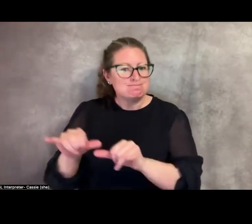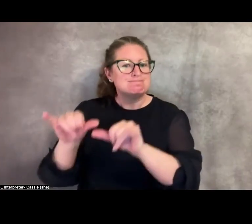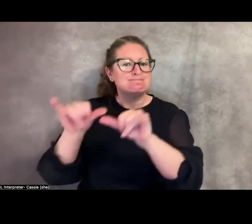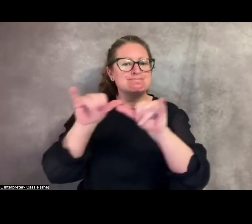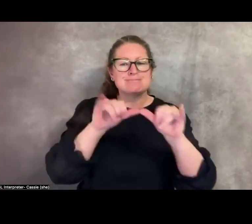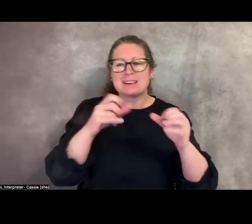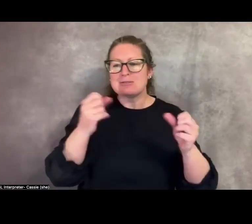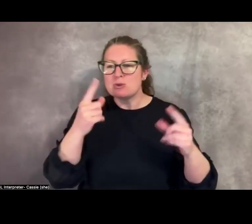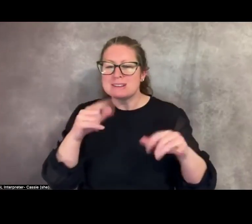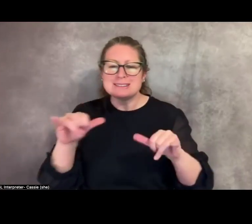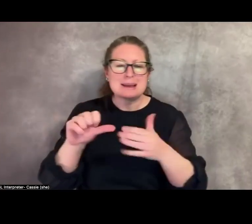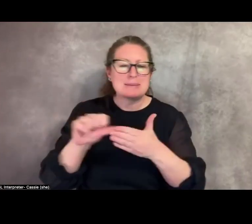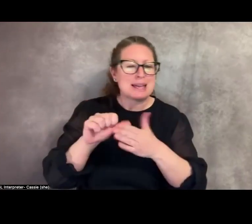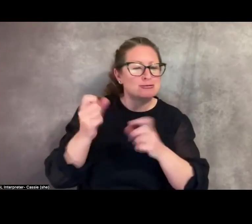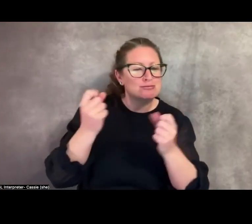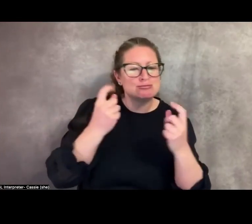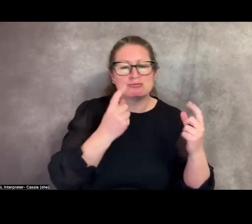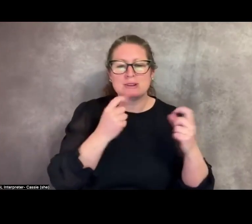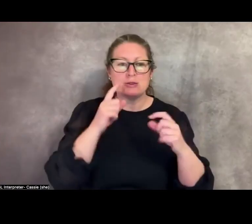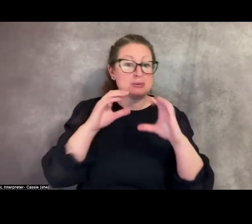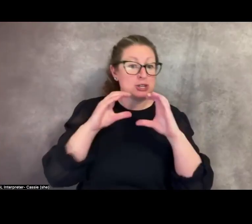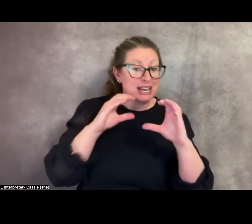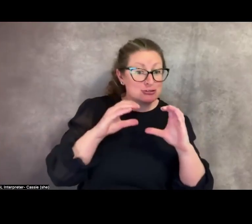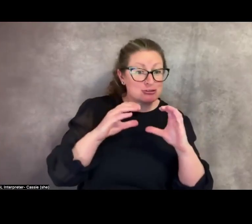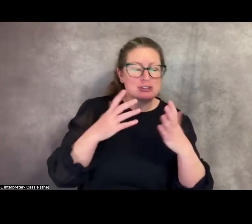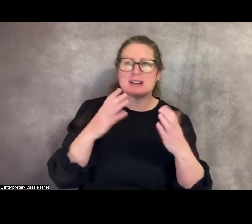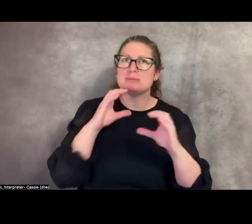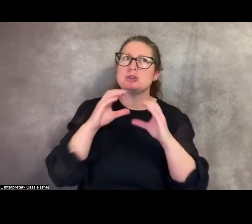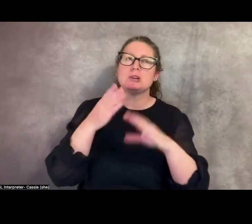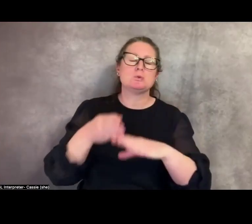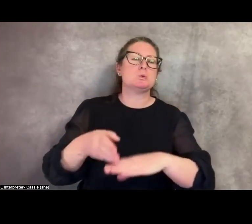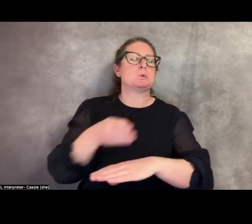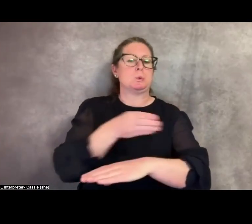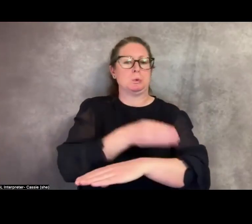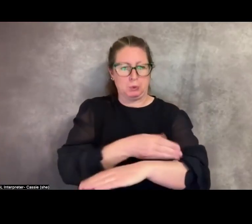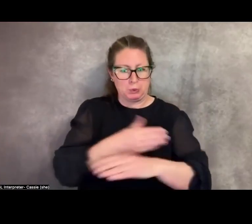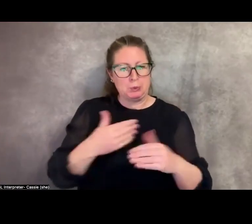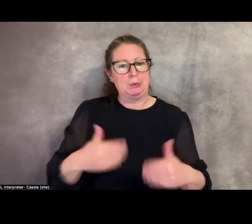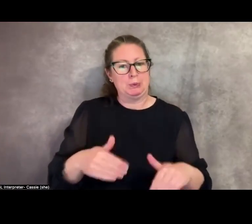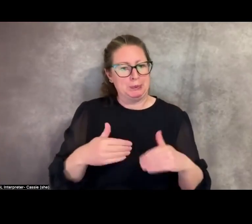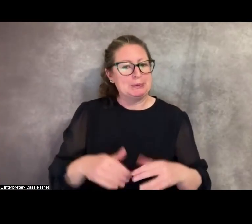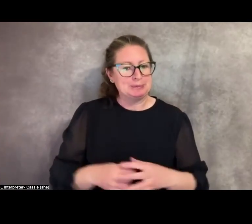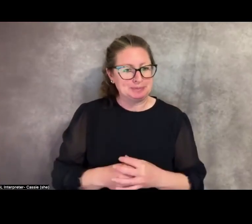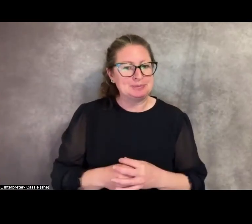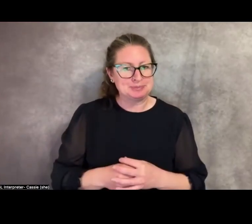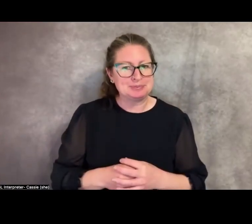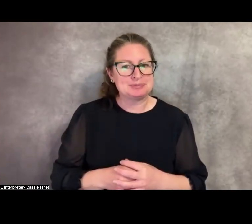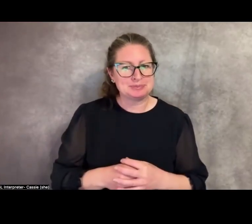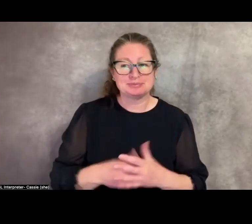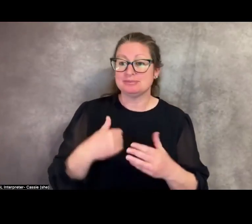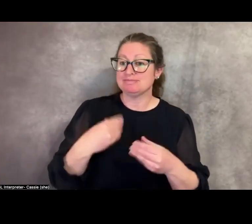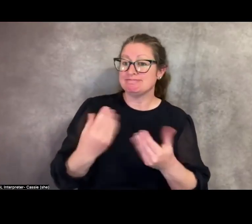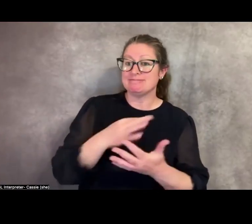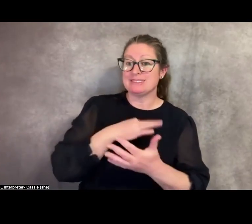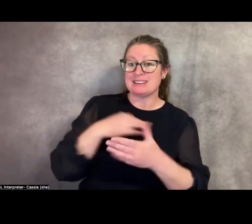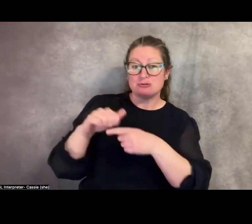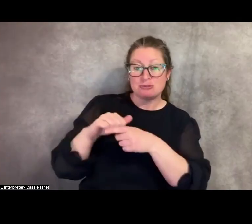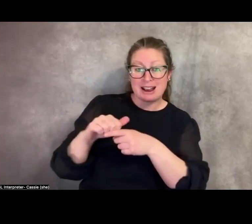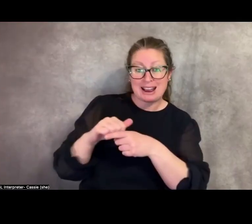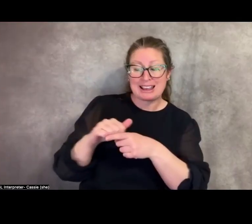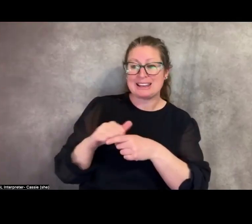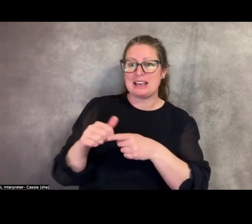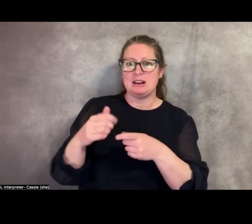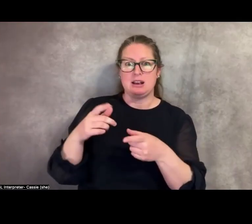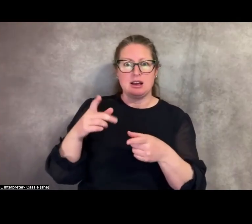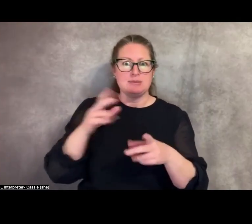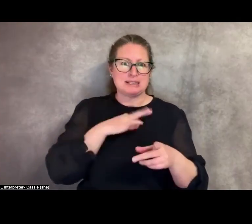same page, and communication has improved tremendously on this unit. staff training and the approach was highly praised